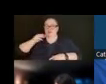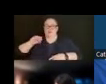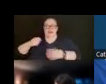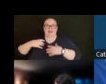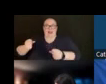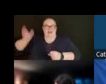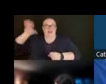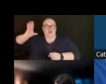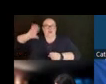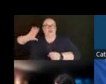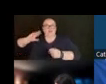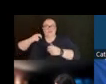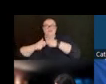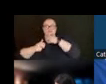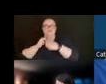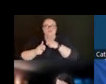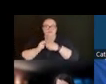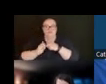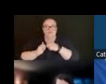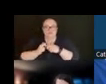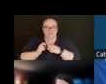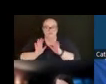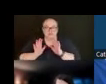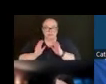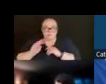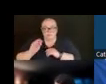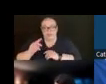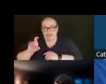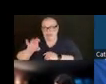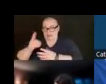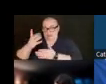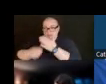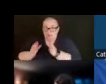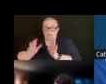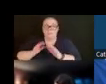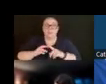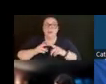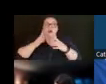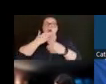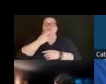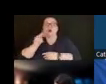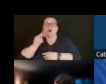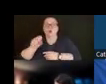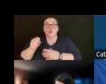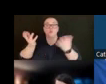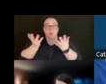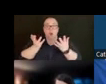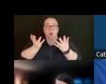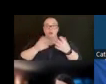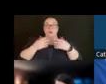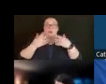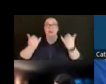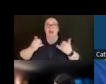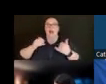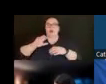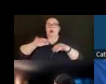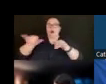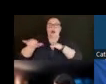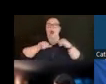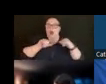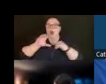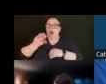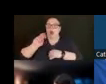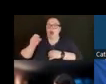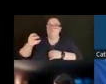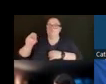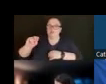and this was a problem. The good news is there's this thing called Common Health, and Common Health